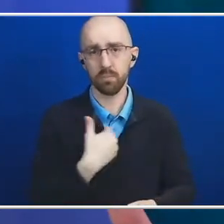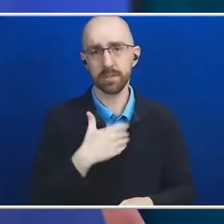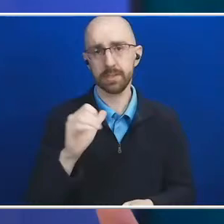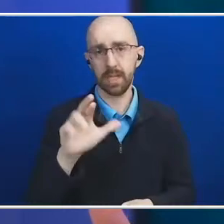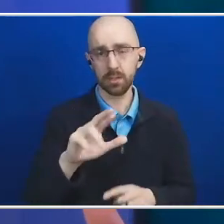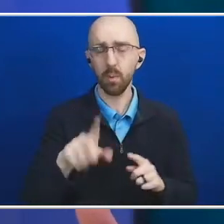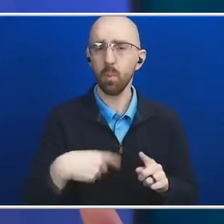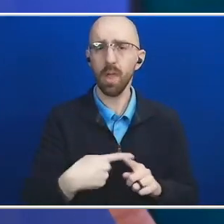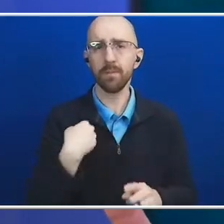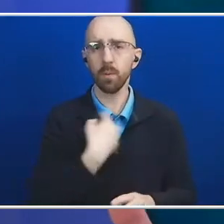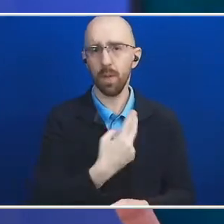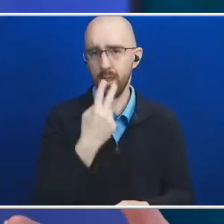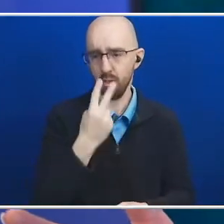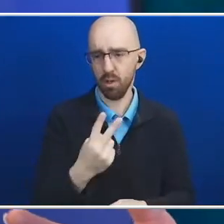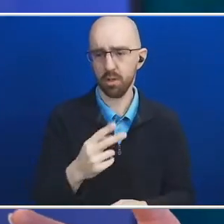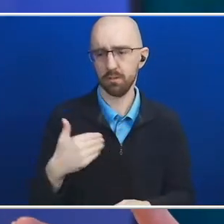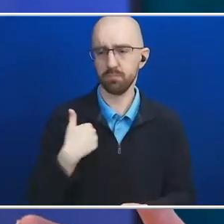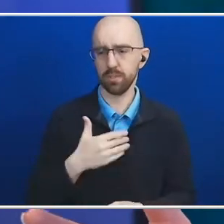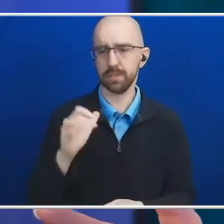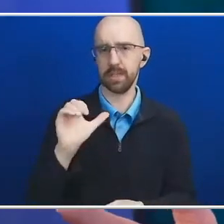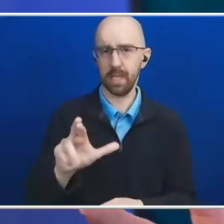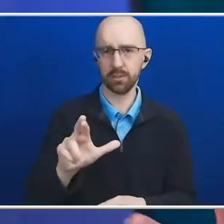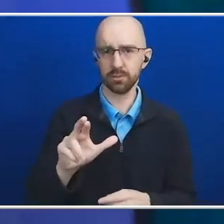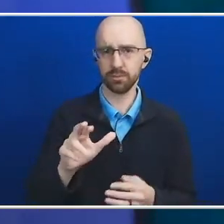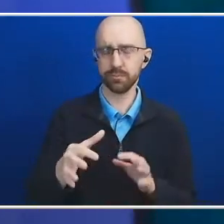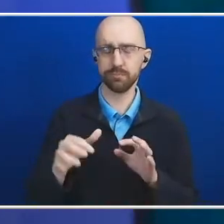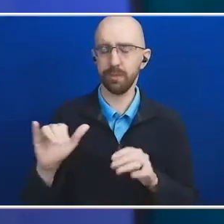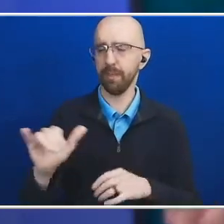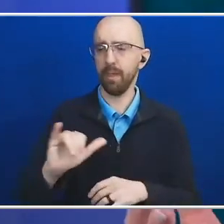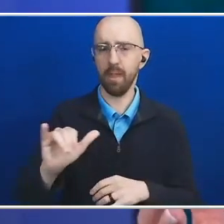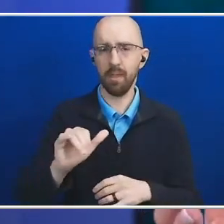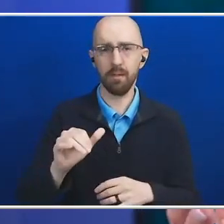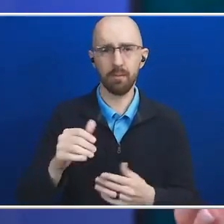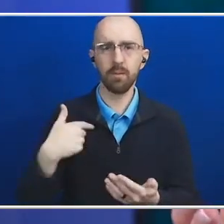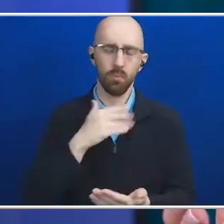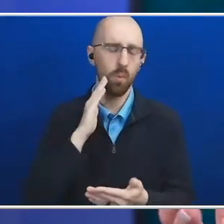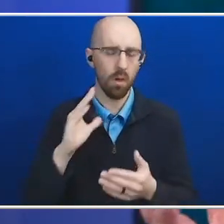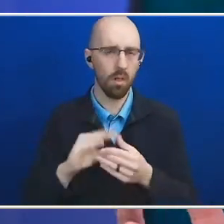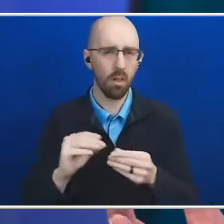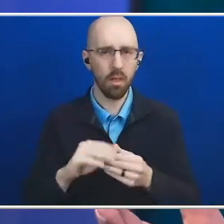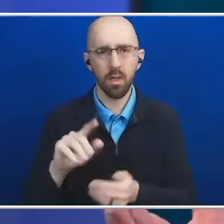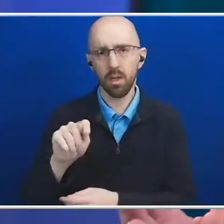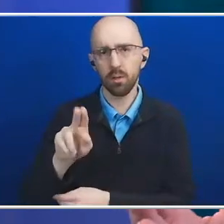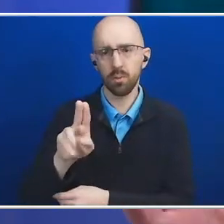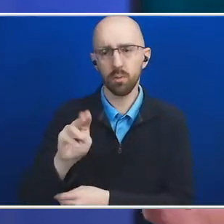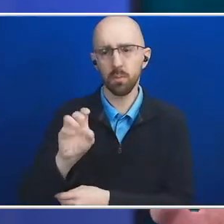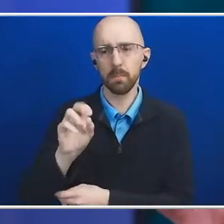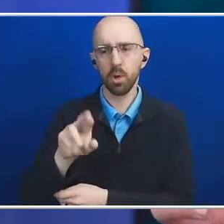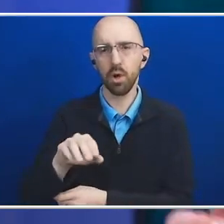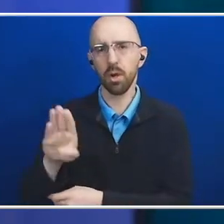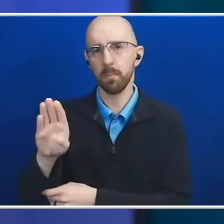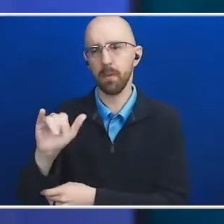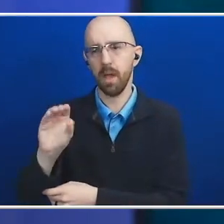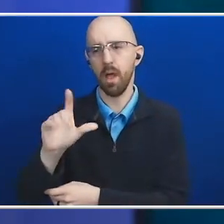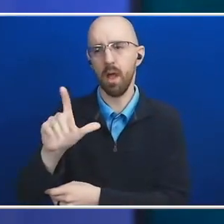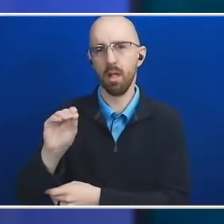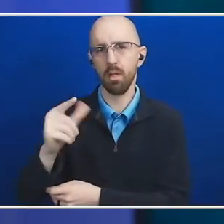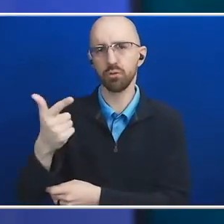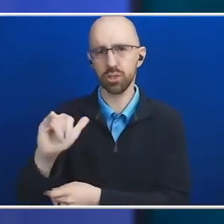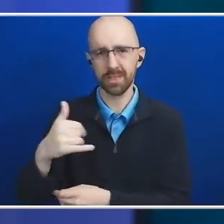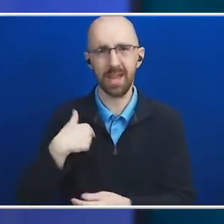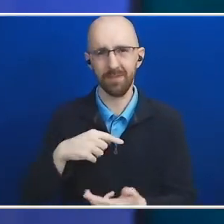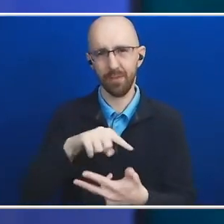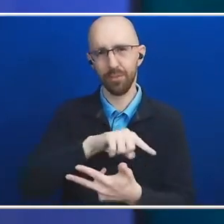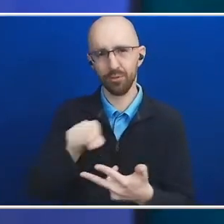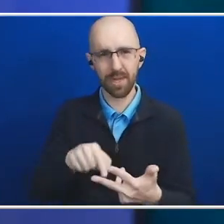breast cancer, as far as you'll hear us talk about the tumor biology. So there's 3 different, what we refer to as markers or receptors that can